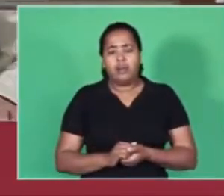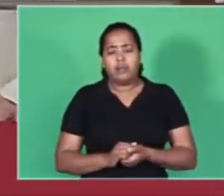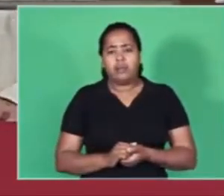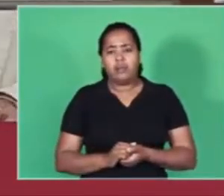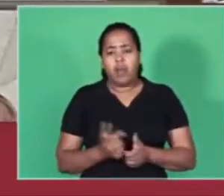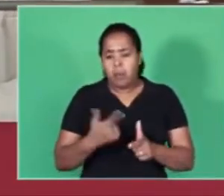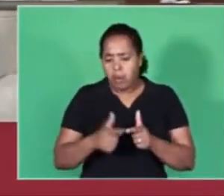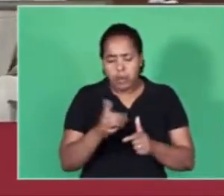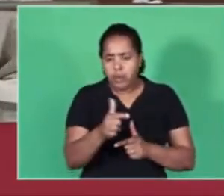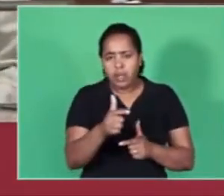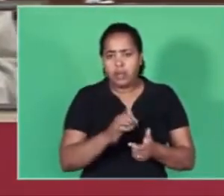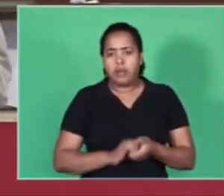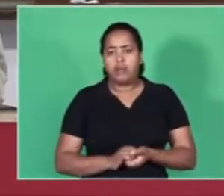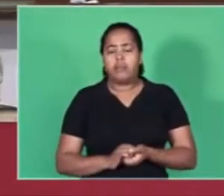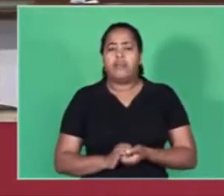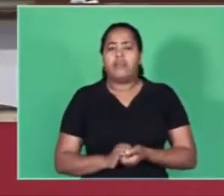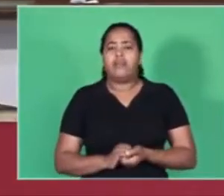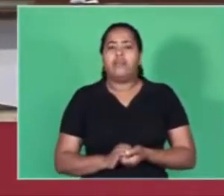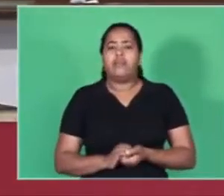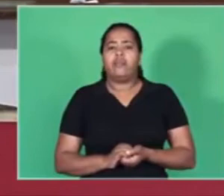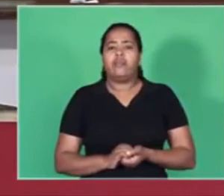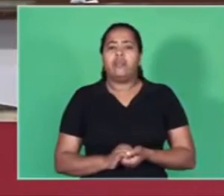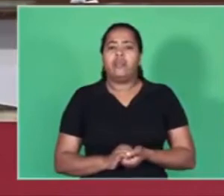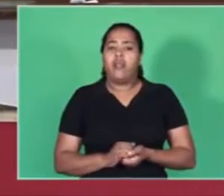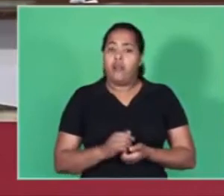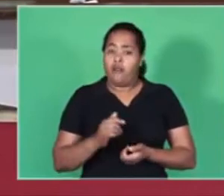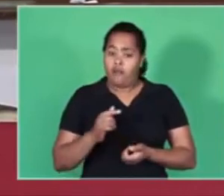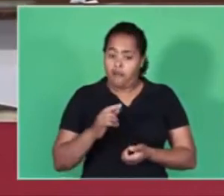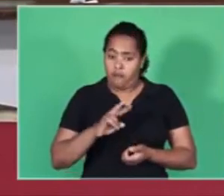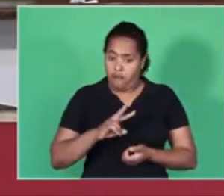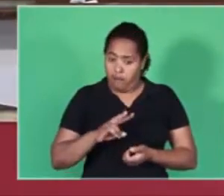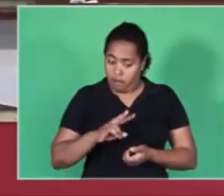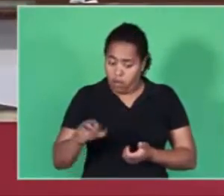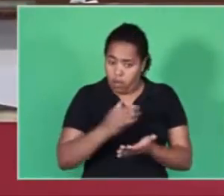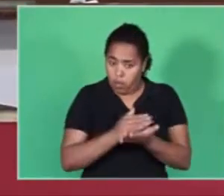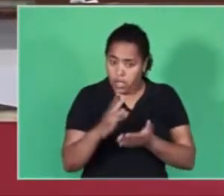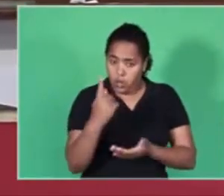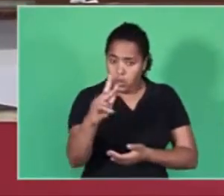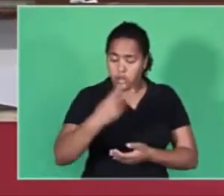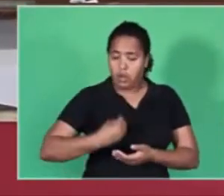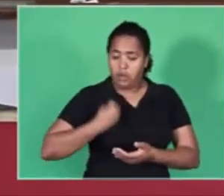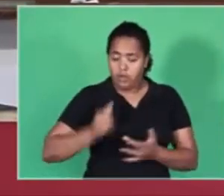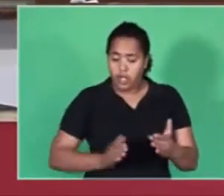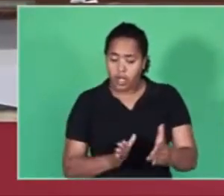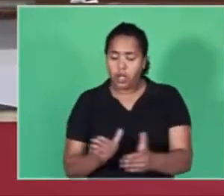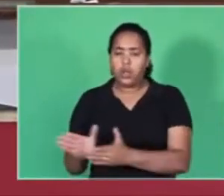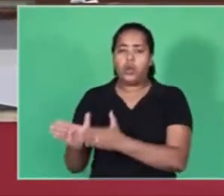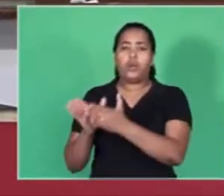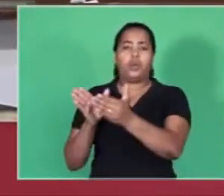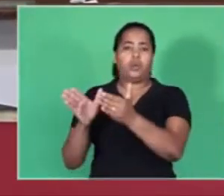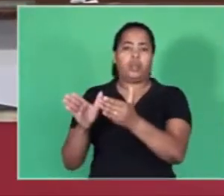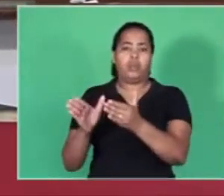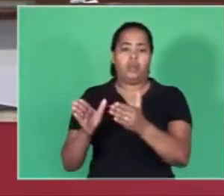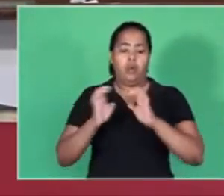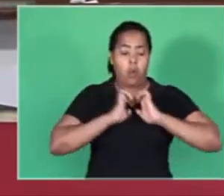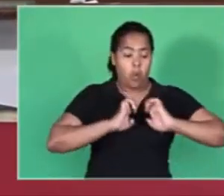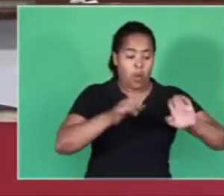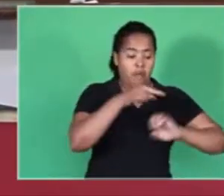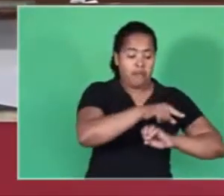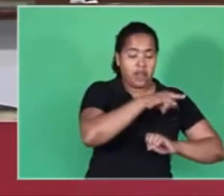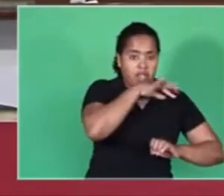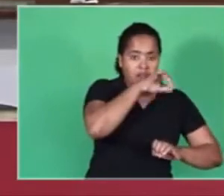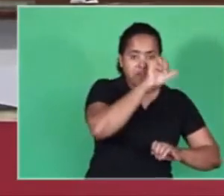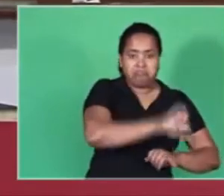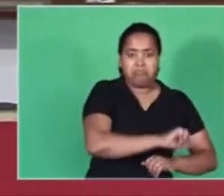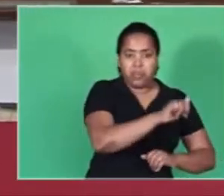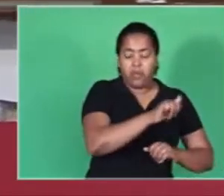I asked three questions, they didn't answer one. So start your gospel again. Your gospel is a